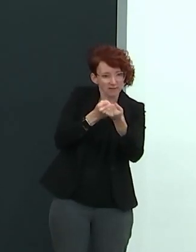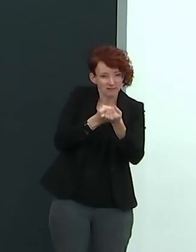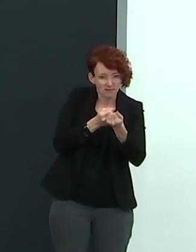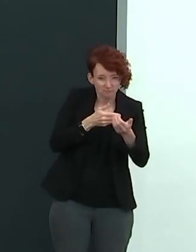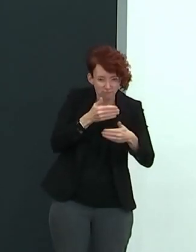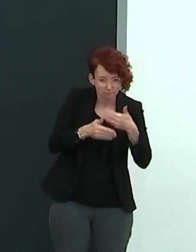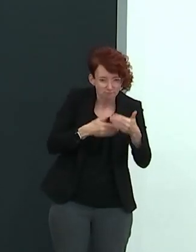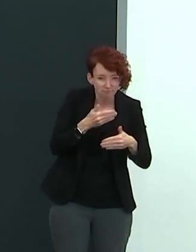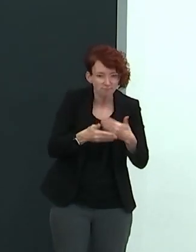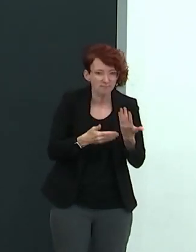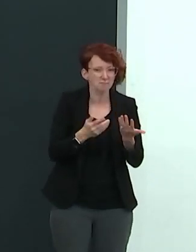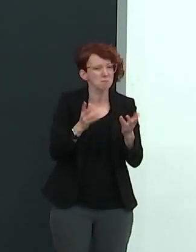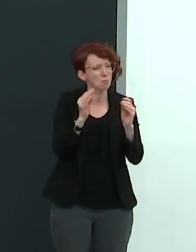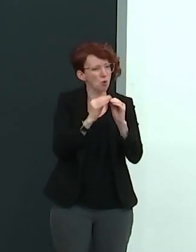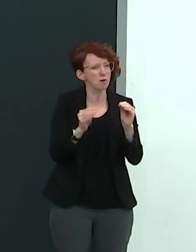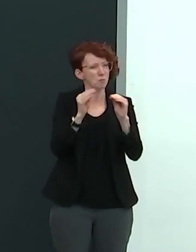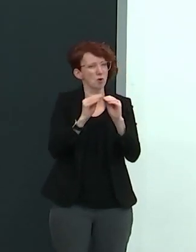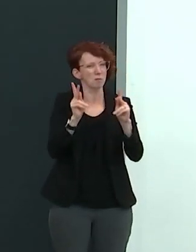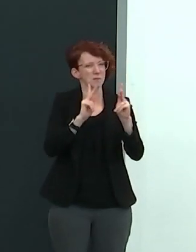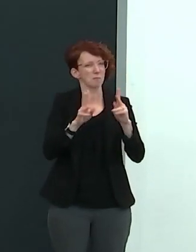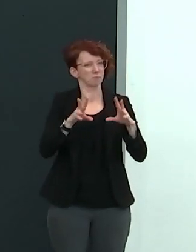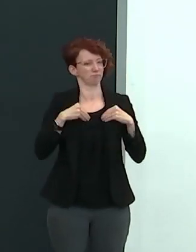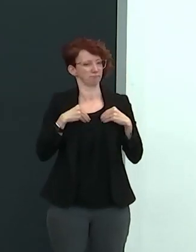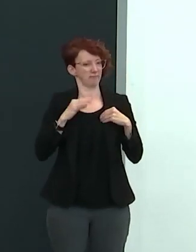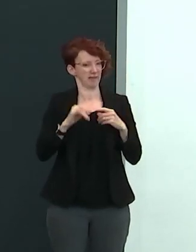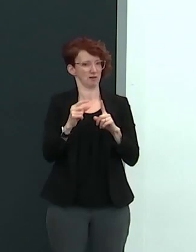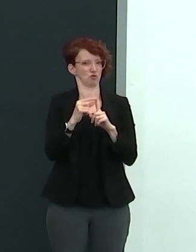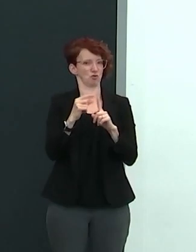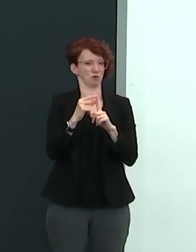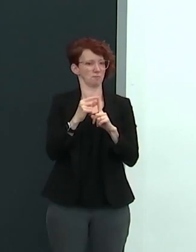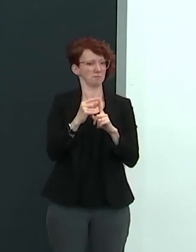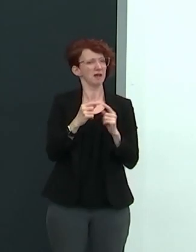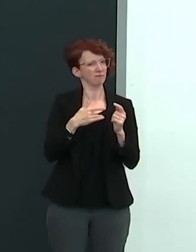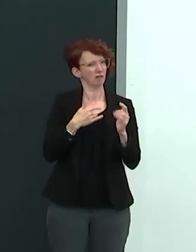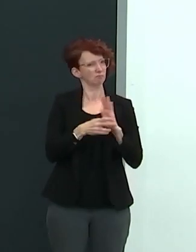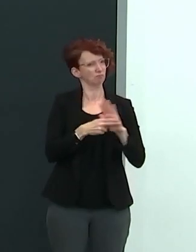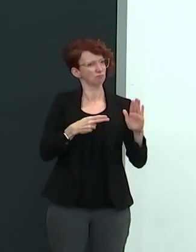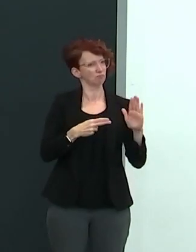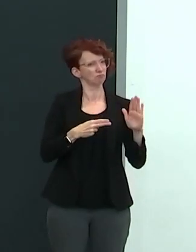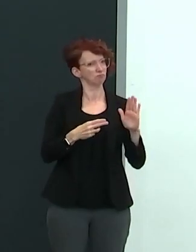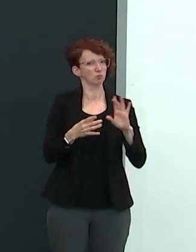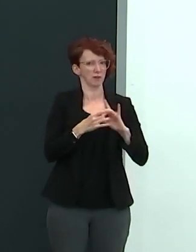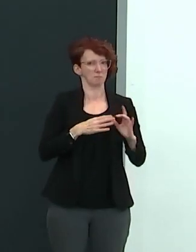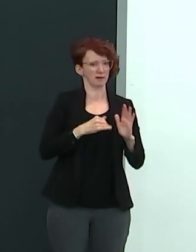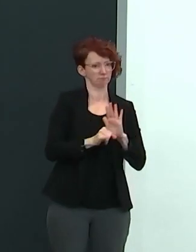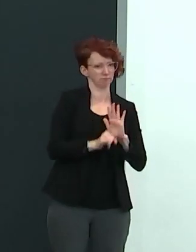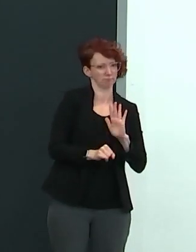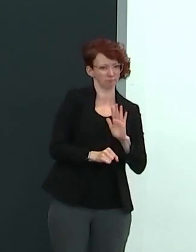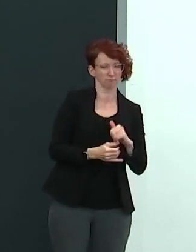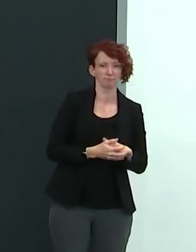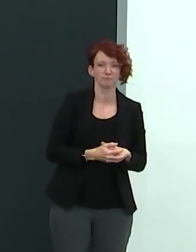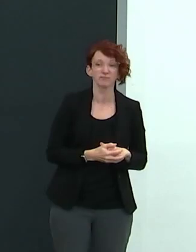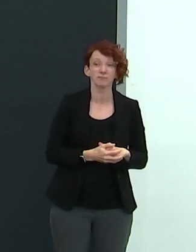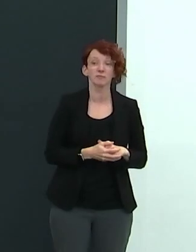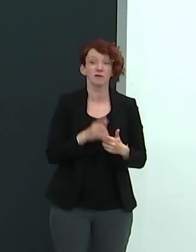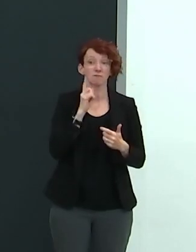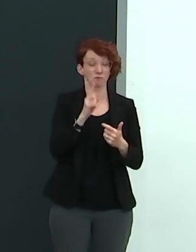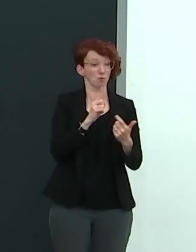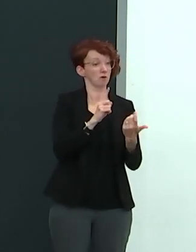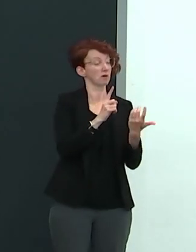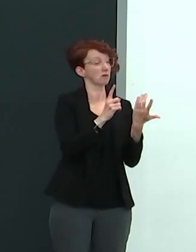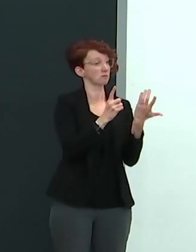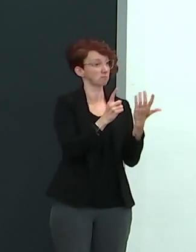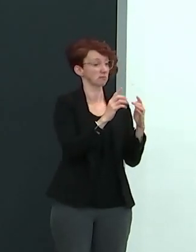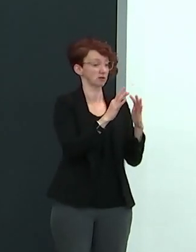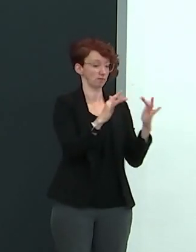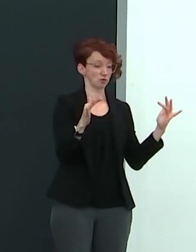the terminology and seen it as part of their identity. Although most often used in the diversity and inclusion space, the